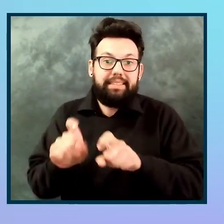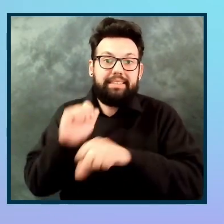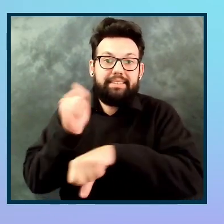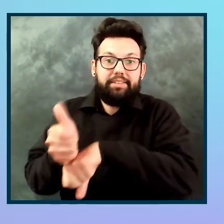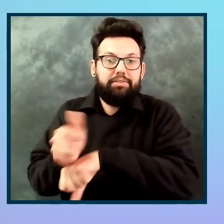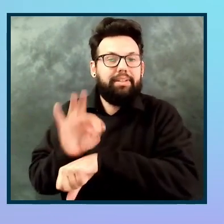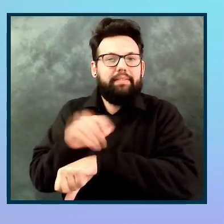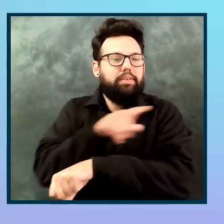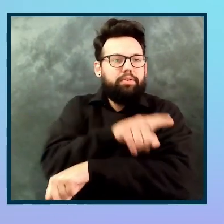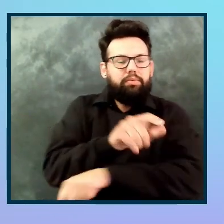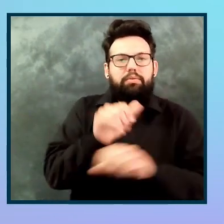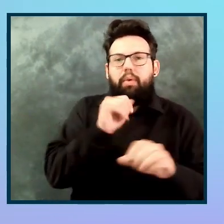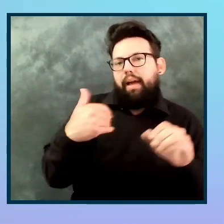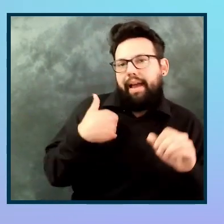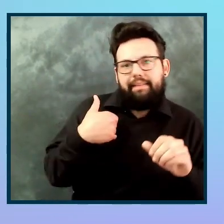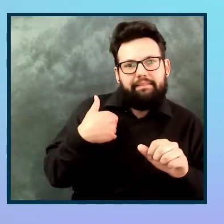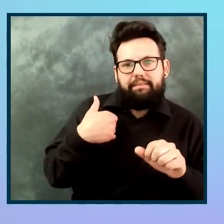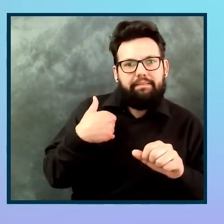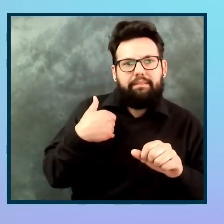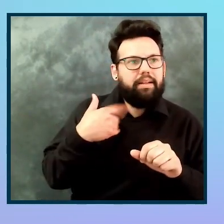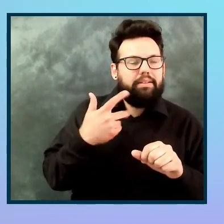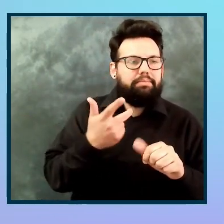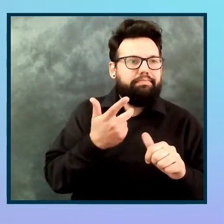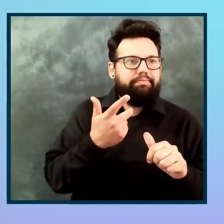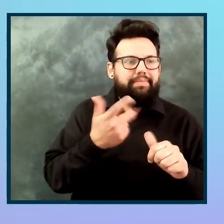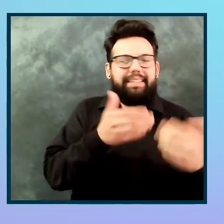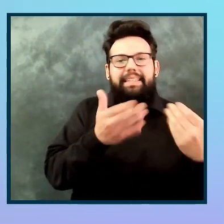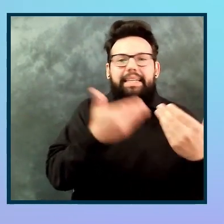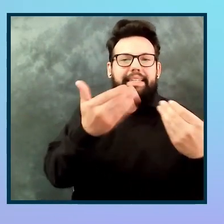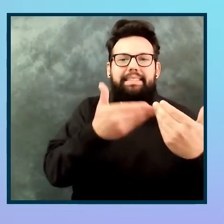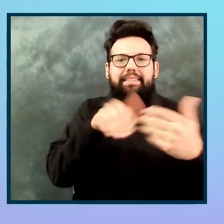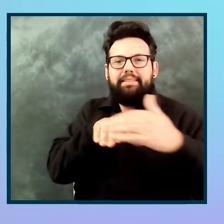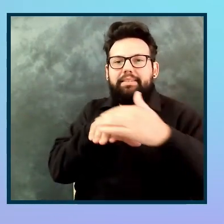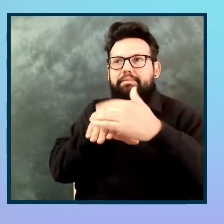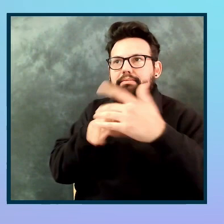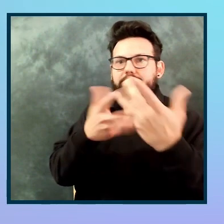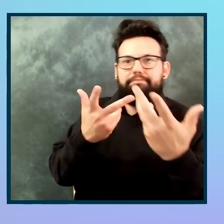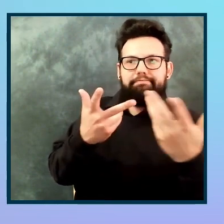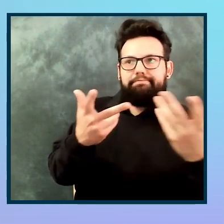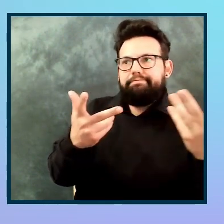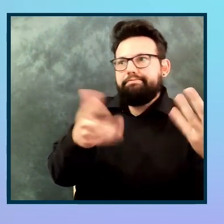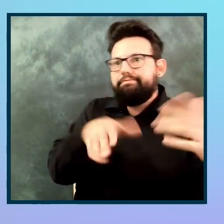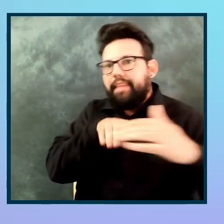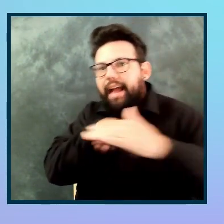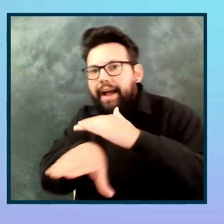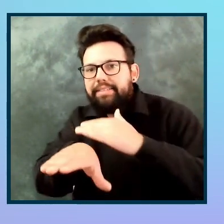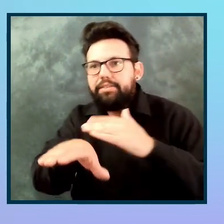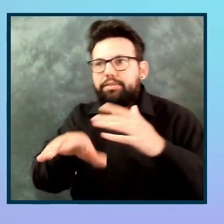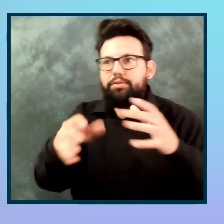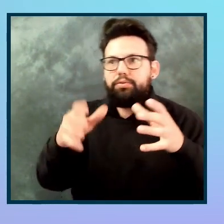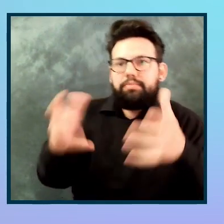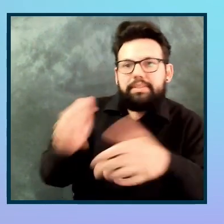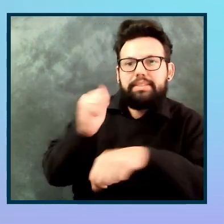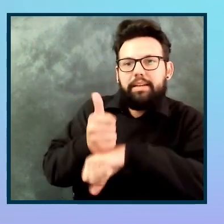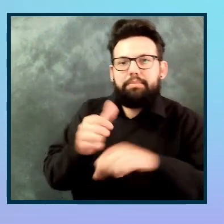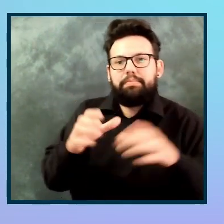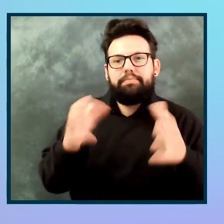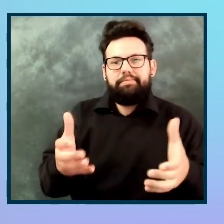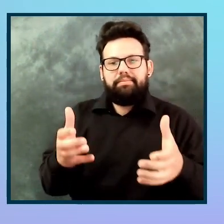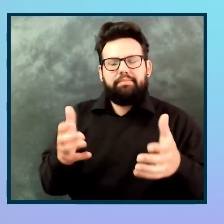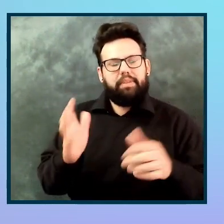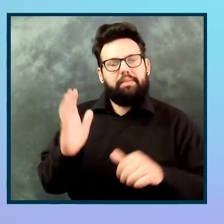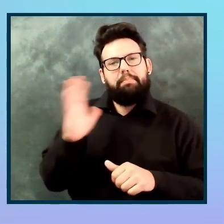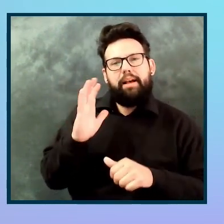user research or user testing department that has easy access to disabled users. At past organizations, I've also